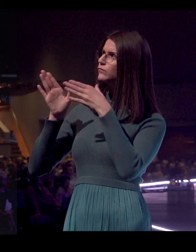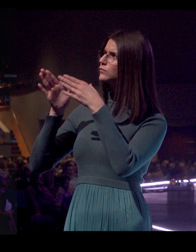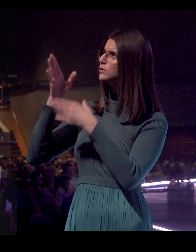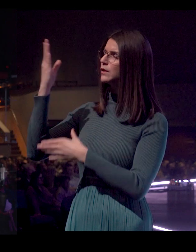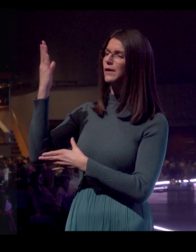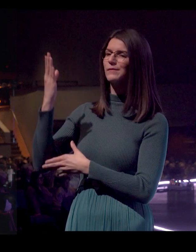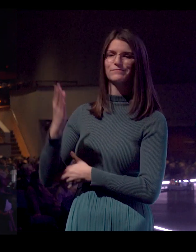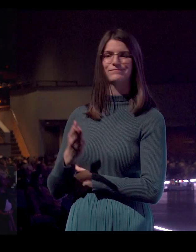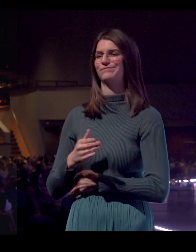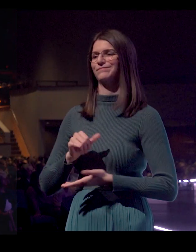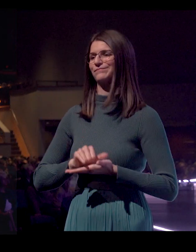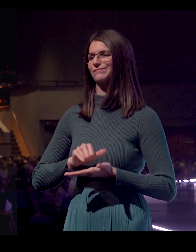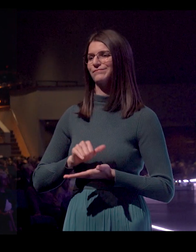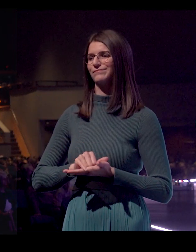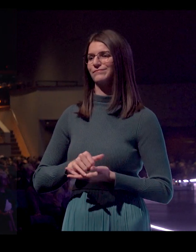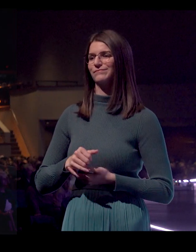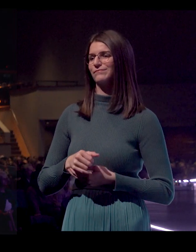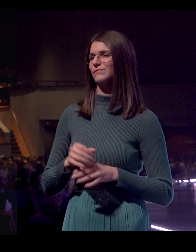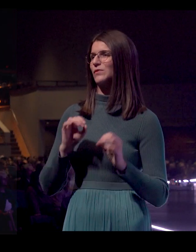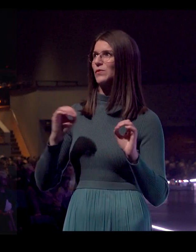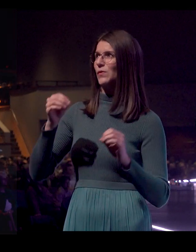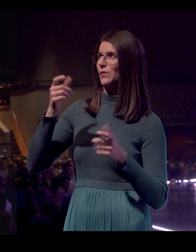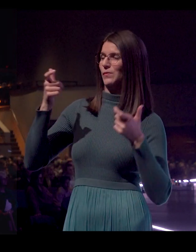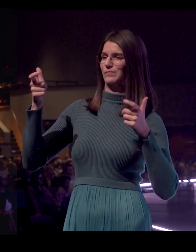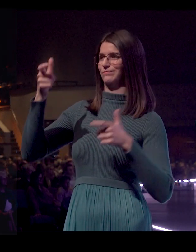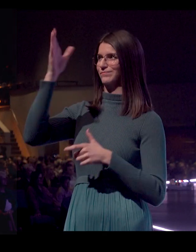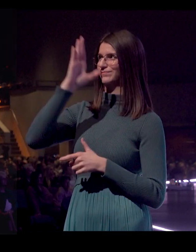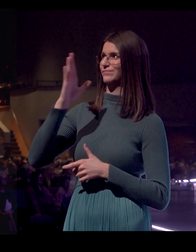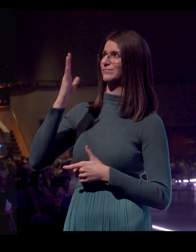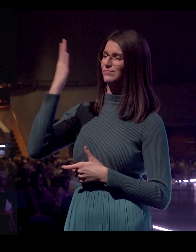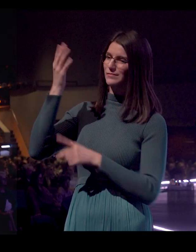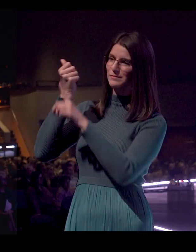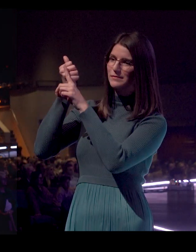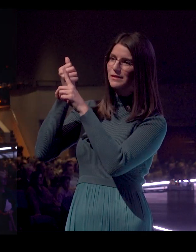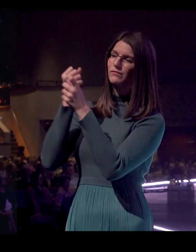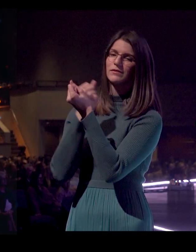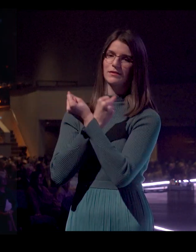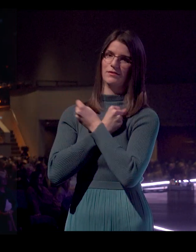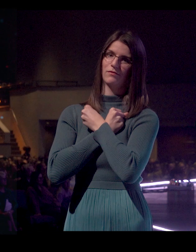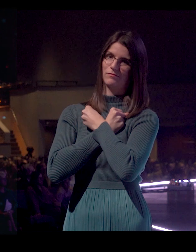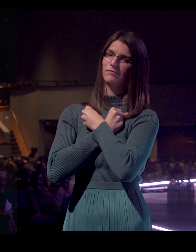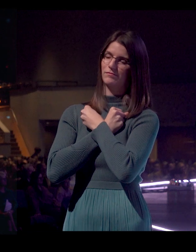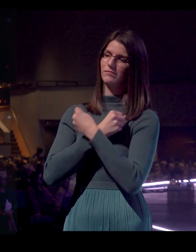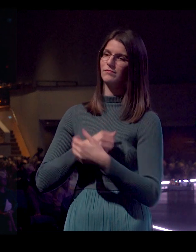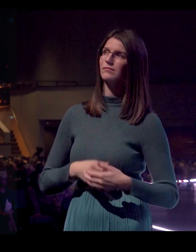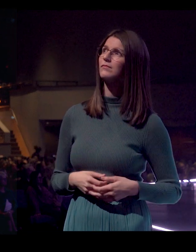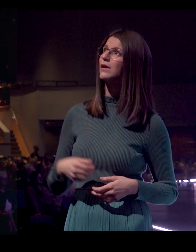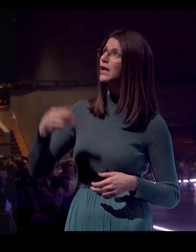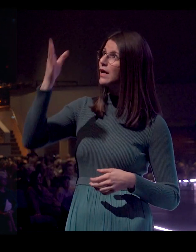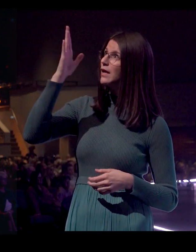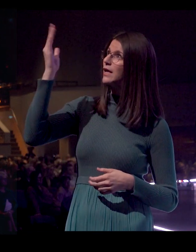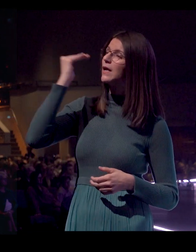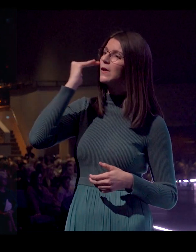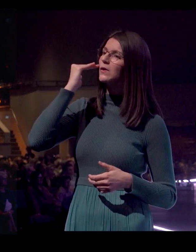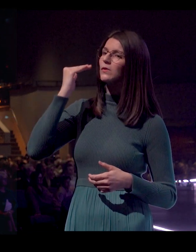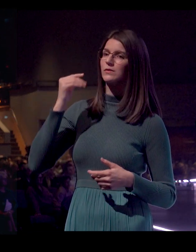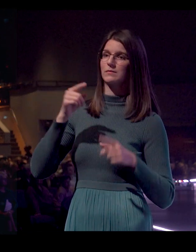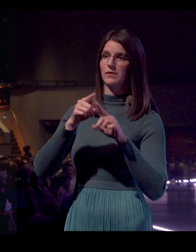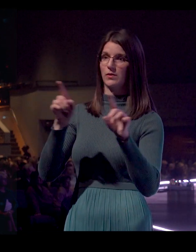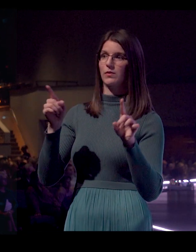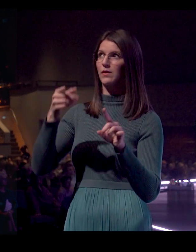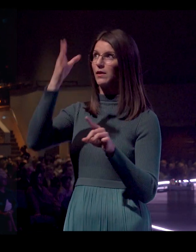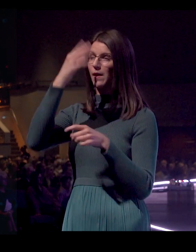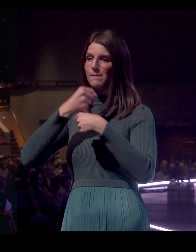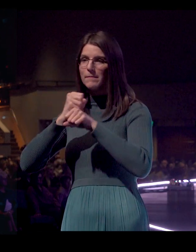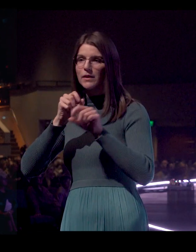is love. And God knows this about you because he created you. He loves you so much to know that if you